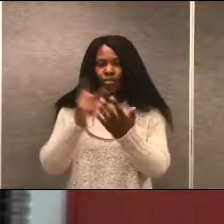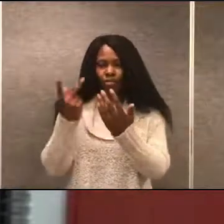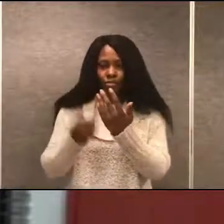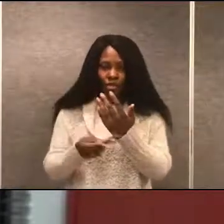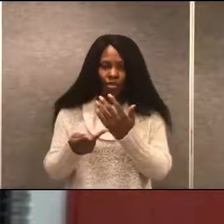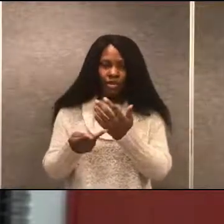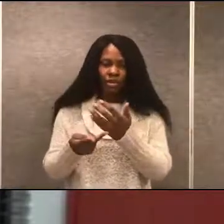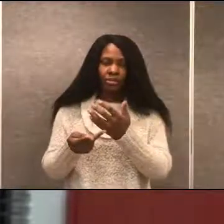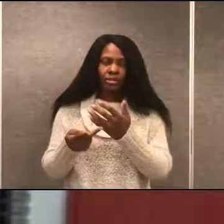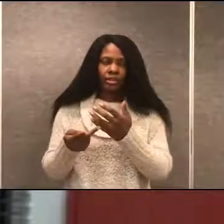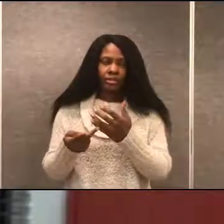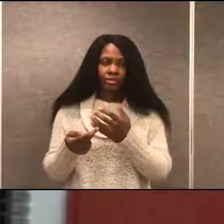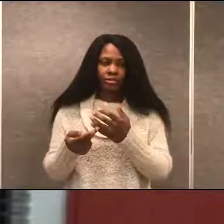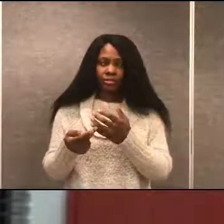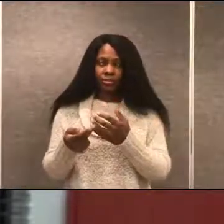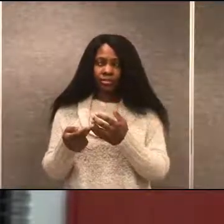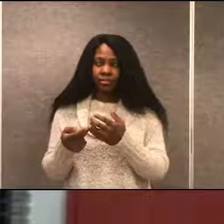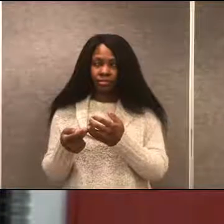of the,